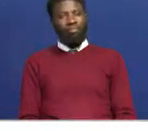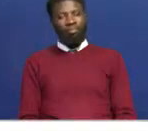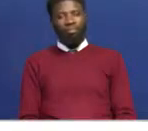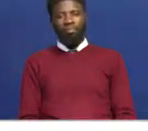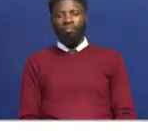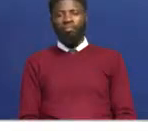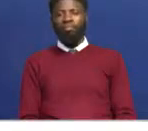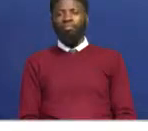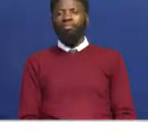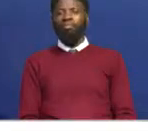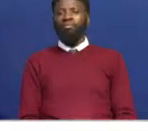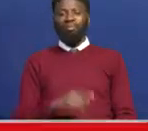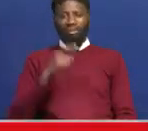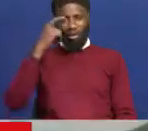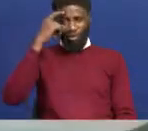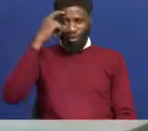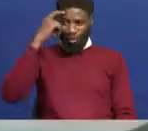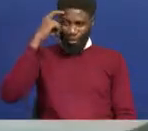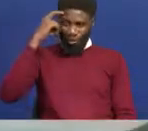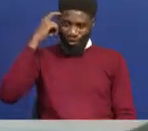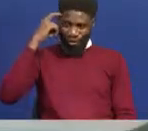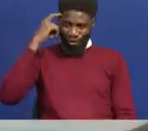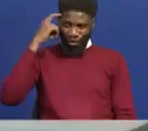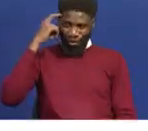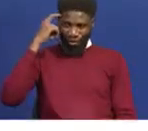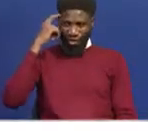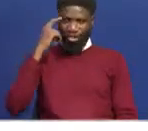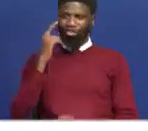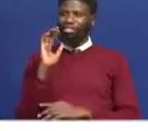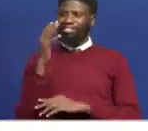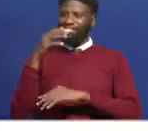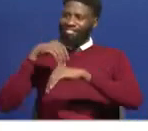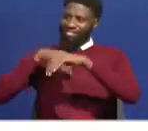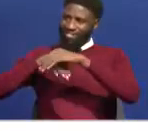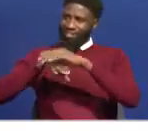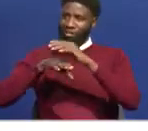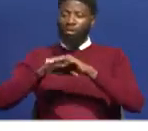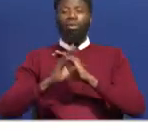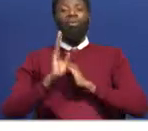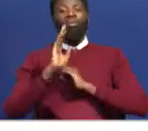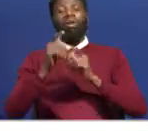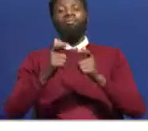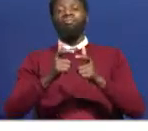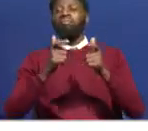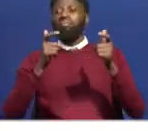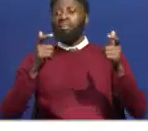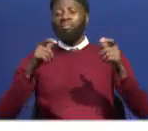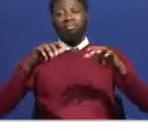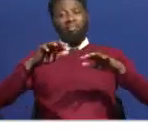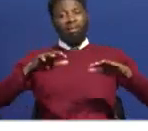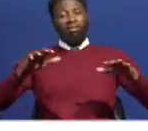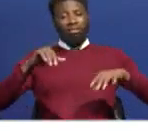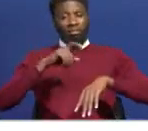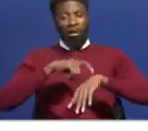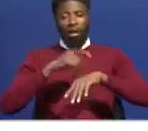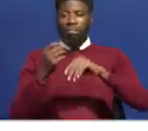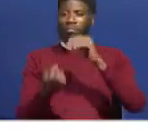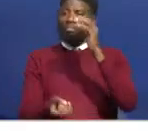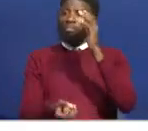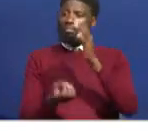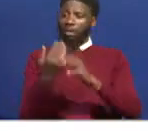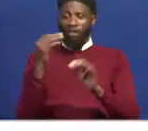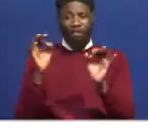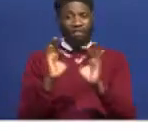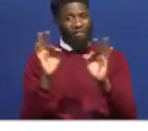Indigenous crops are set to expand their market following the opening of a fresh produce and aggregation